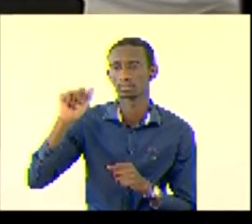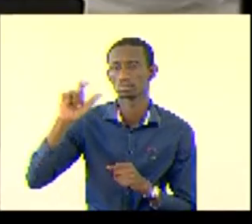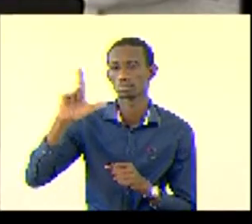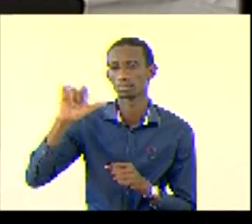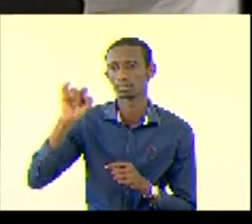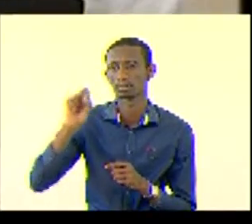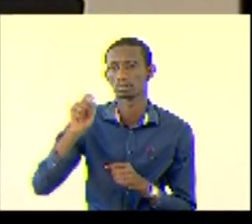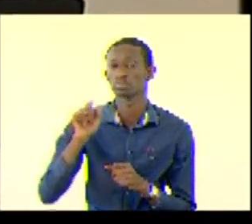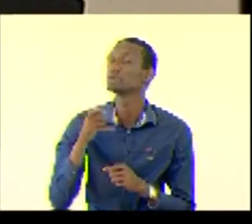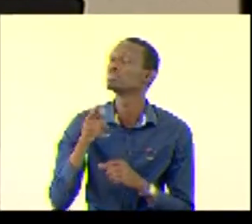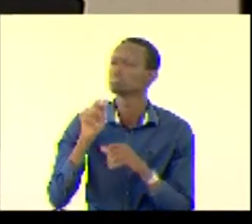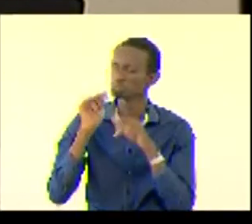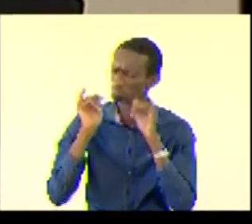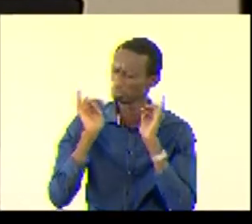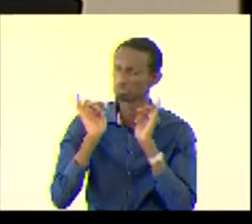and remain